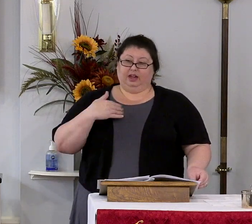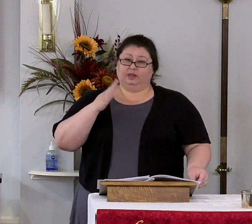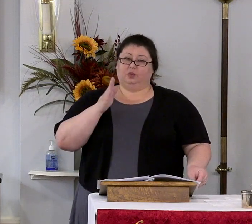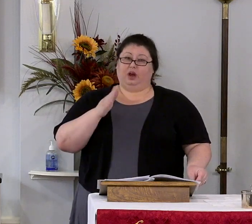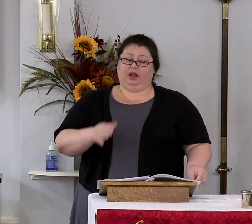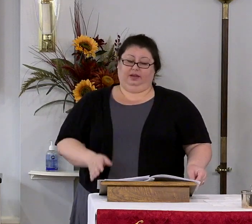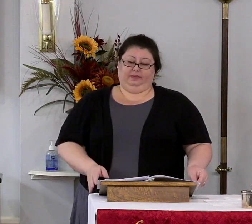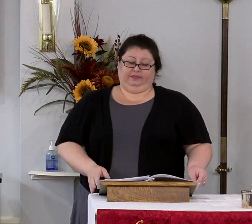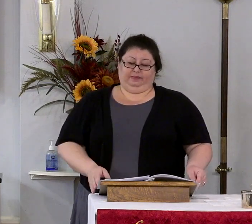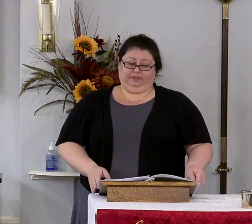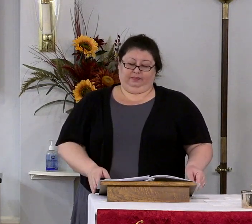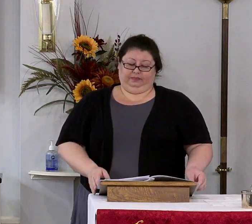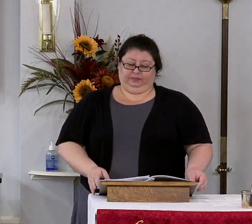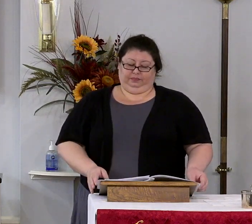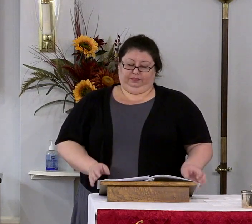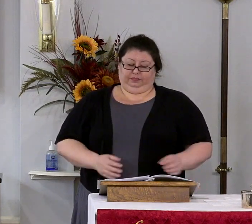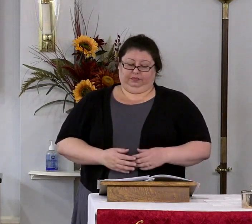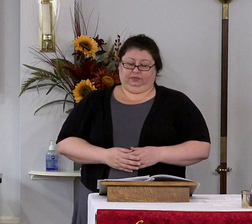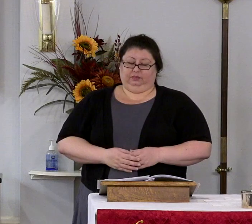pray.